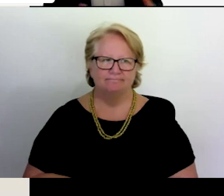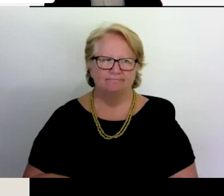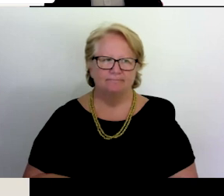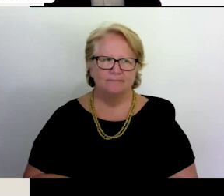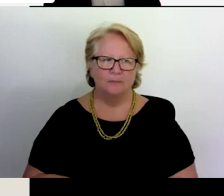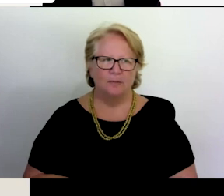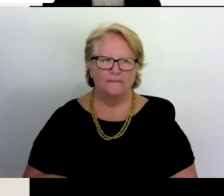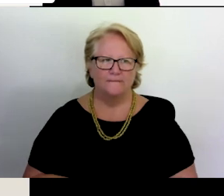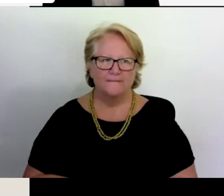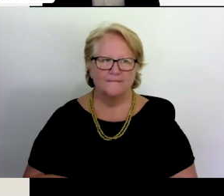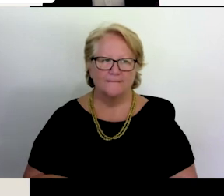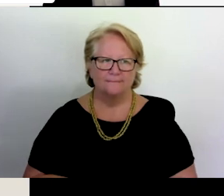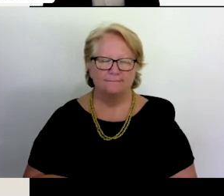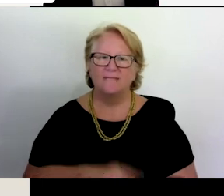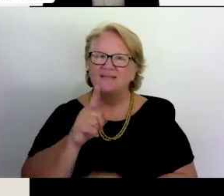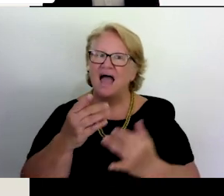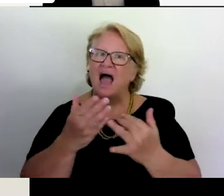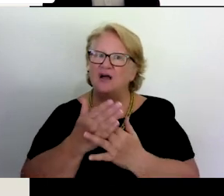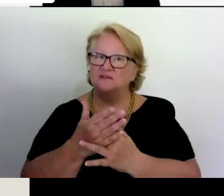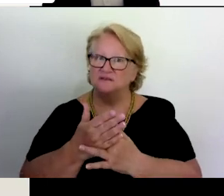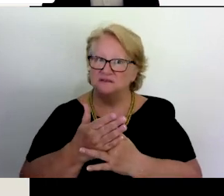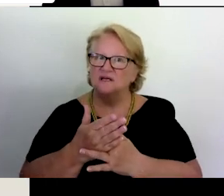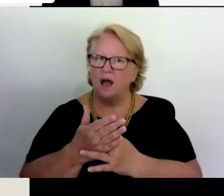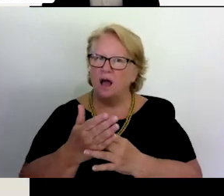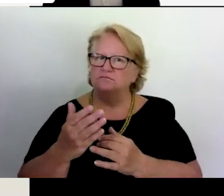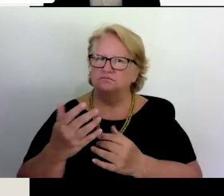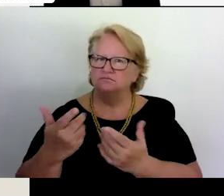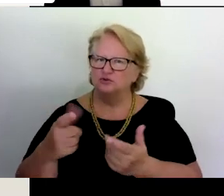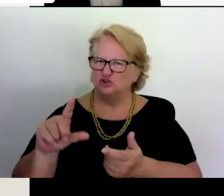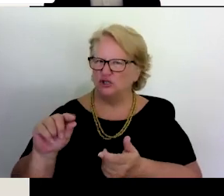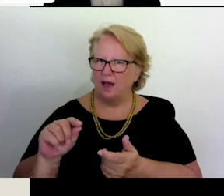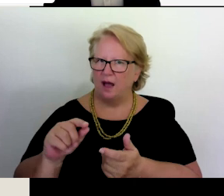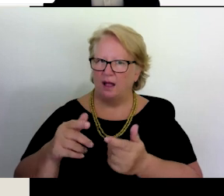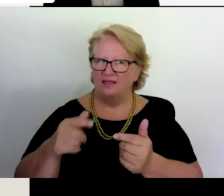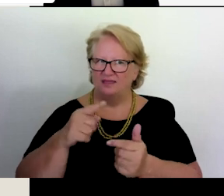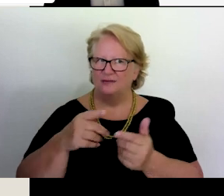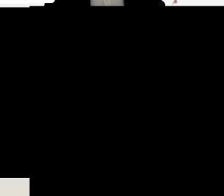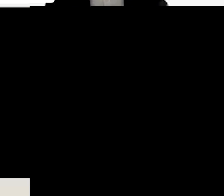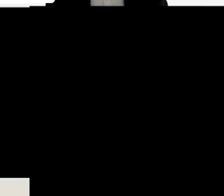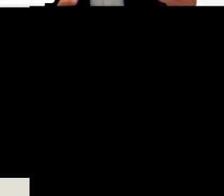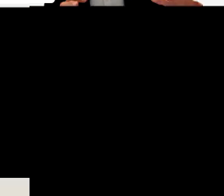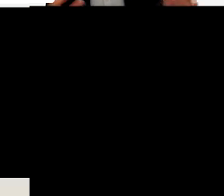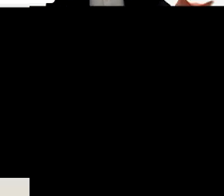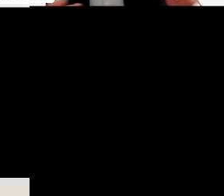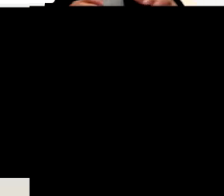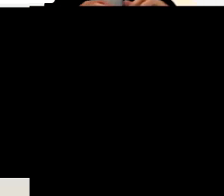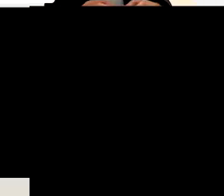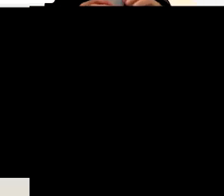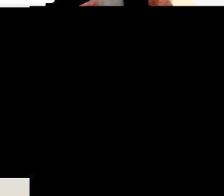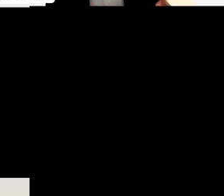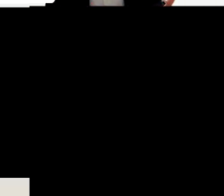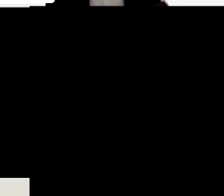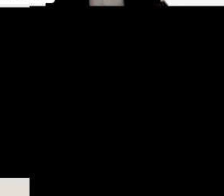The access this way is more cost effective. We're able to look at lots of different health issues and how